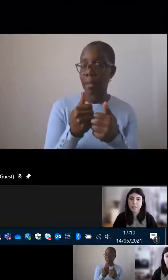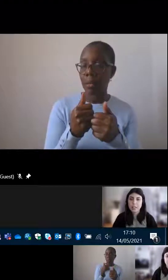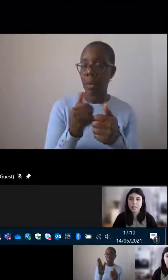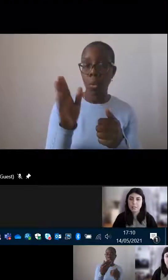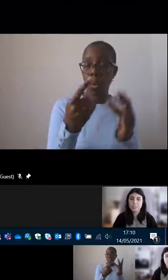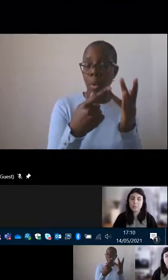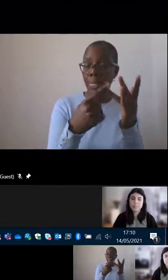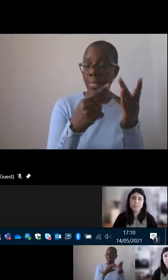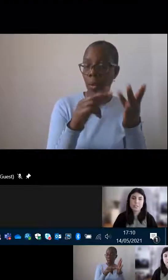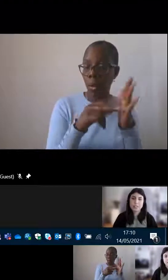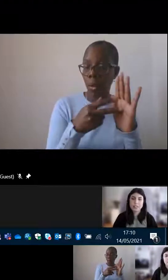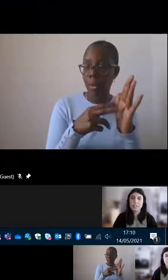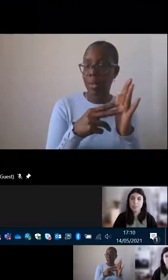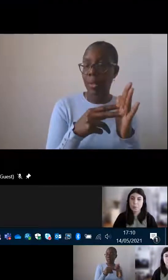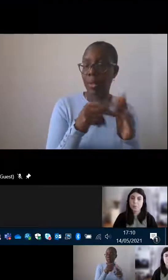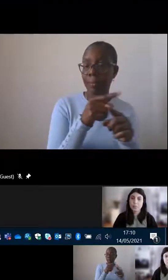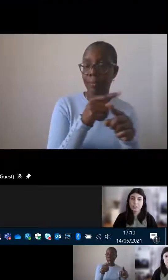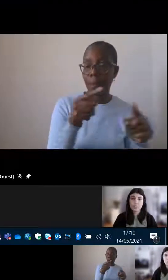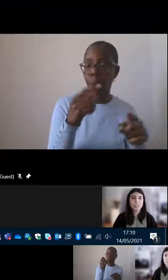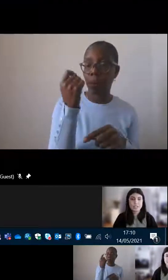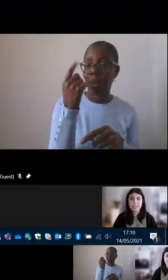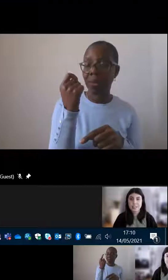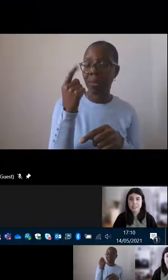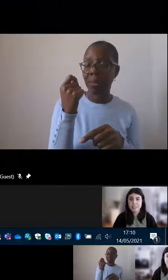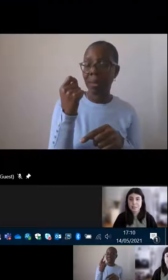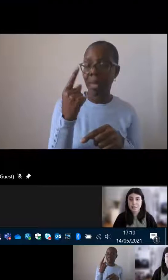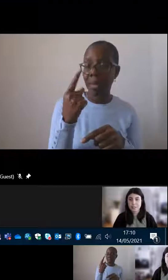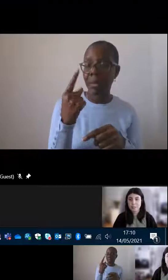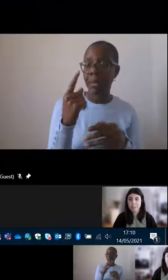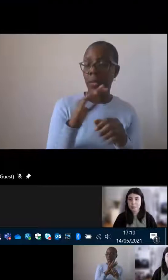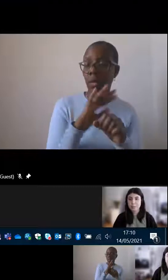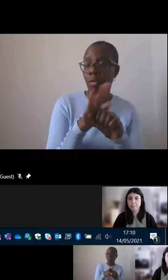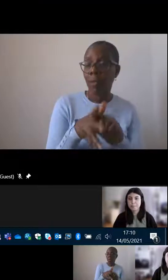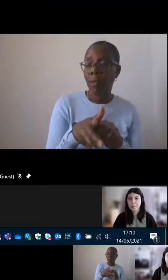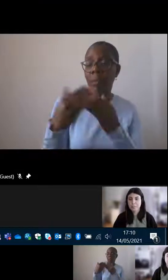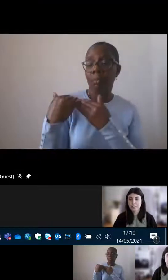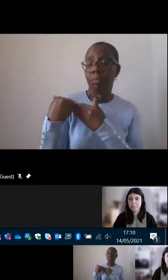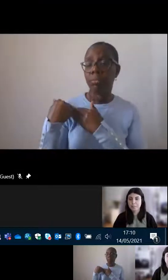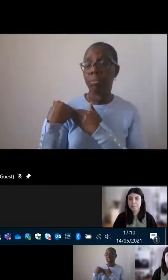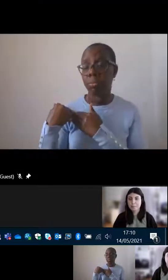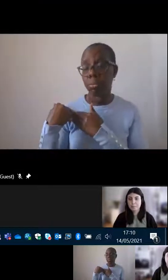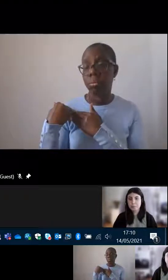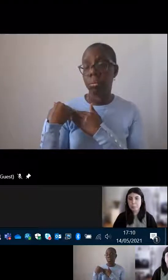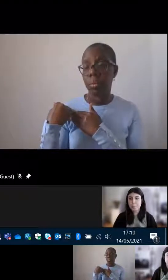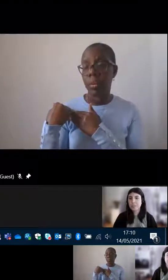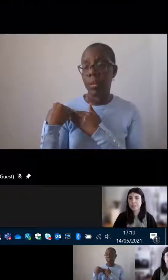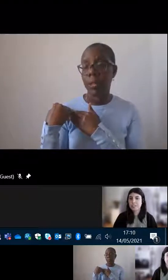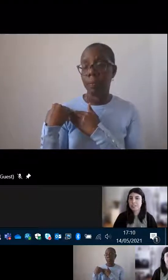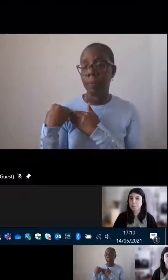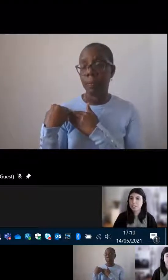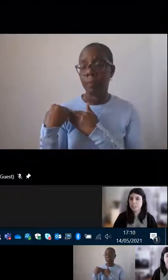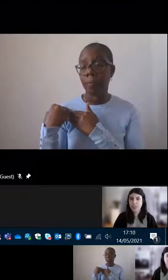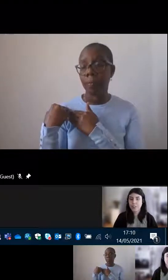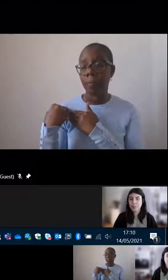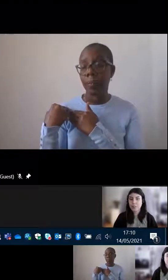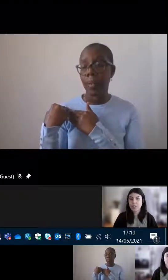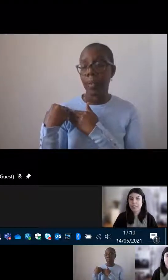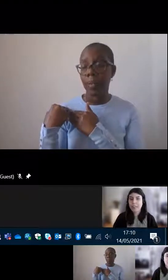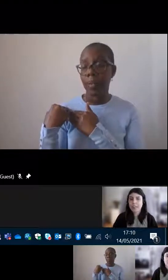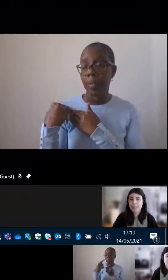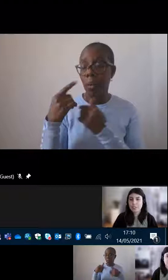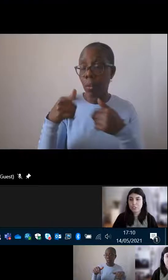presentation, they really do understand the toll that COVID has had this past year, and will work together with